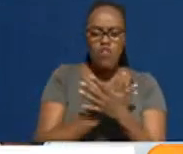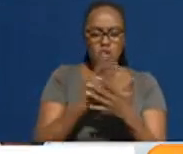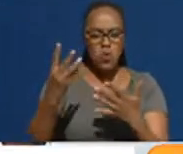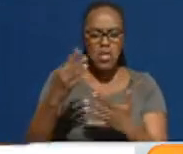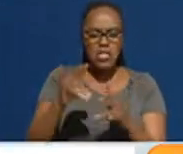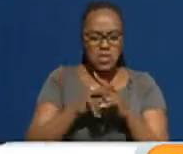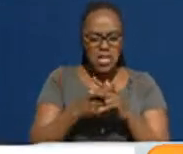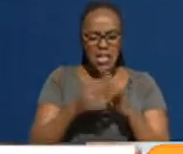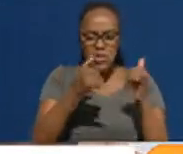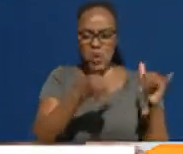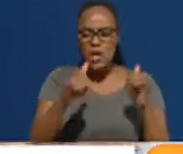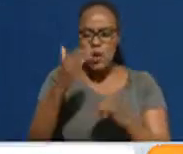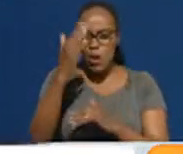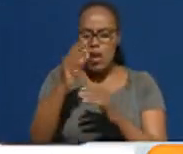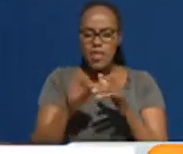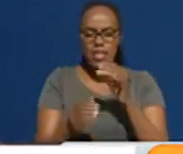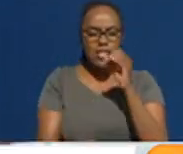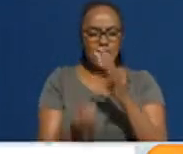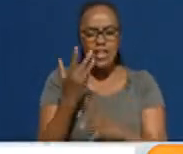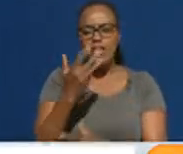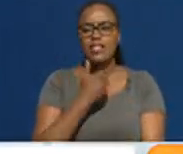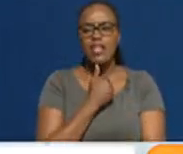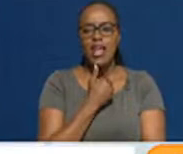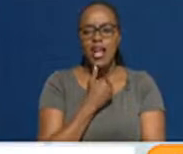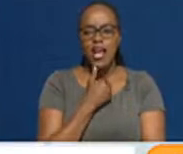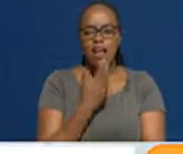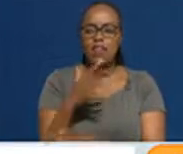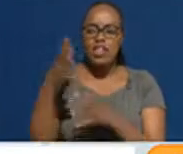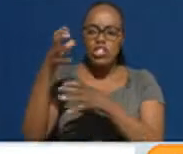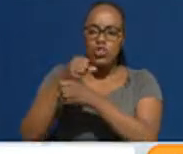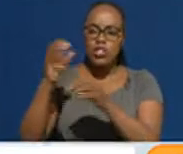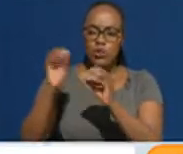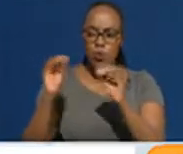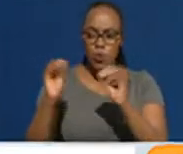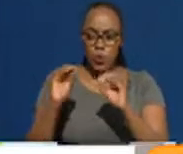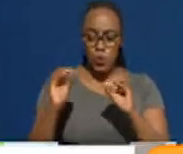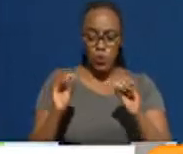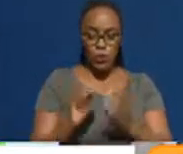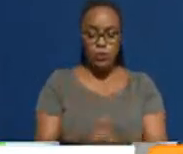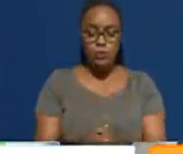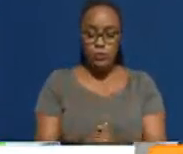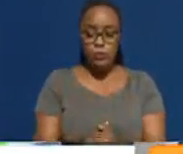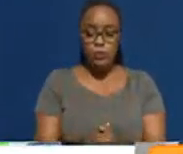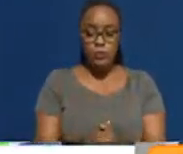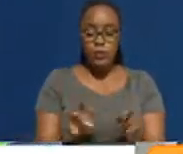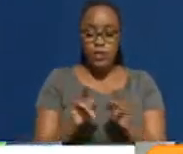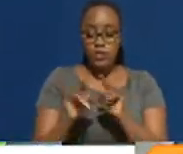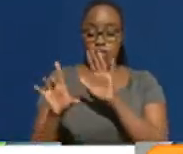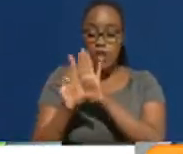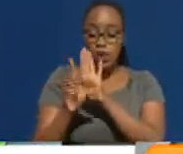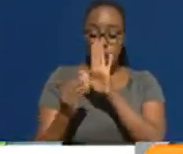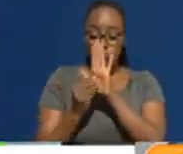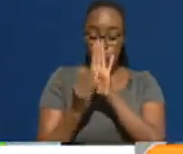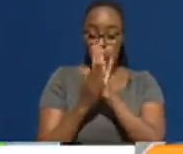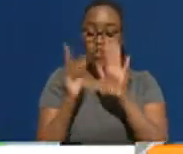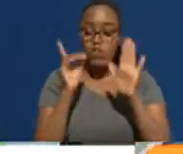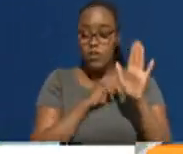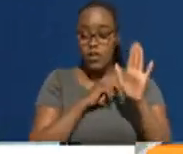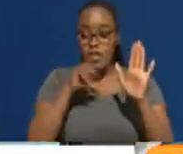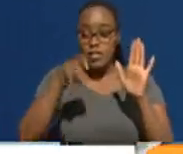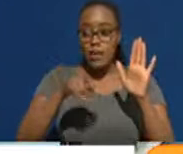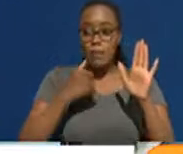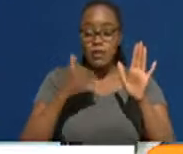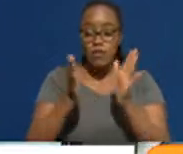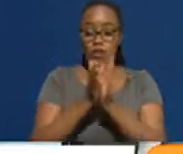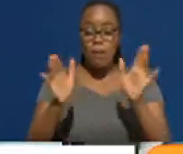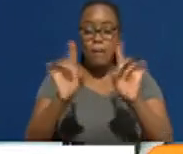4 weeks. Which is what, because then that creates, you know, that creates the mistrust. In fact, the legislation we put in place is supposed to have a